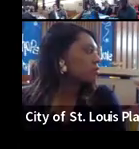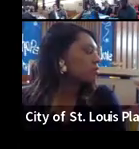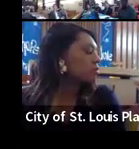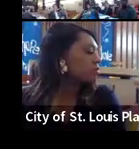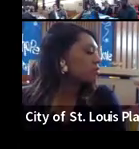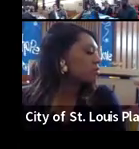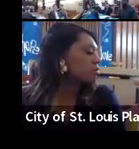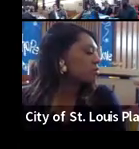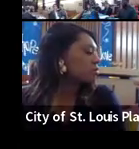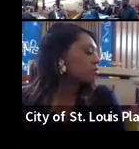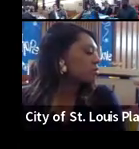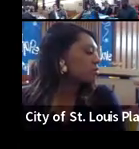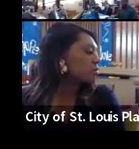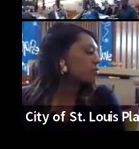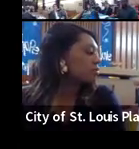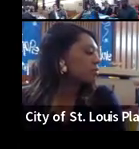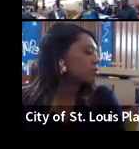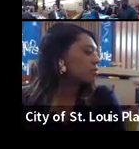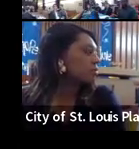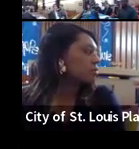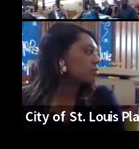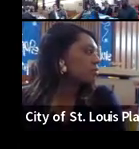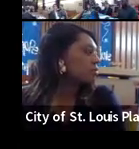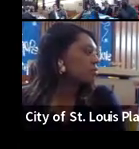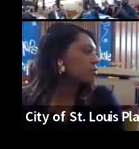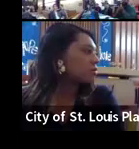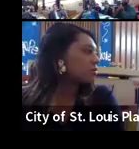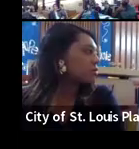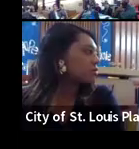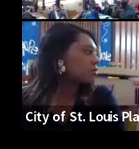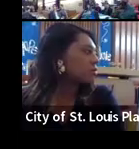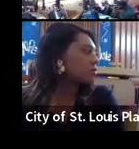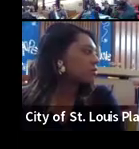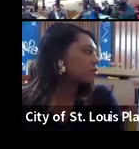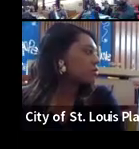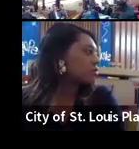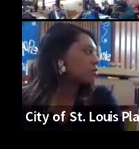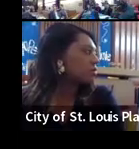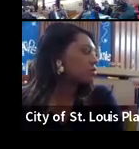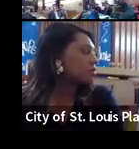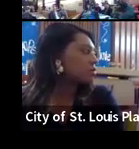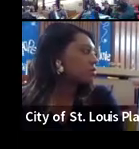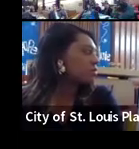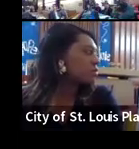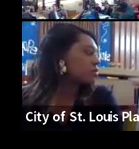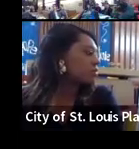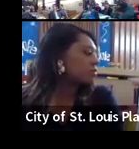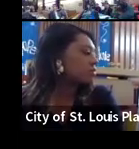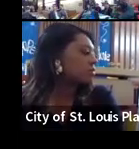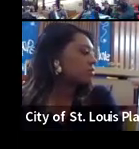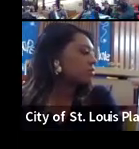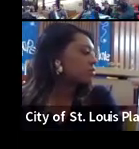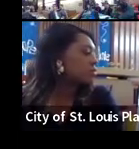where a fund could be created to specifically implement planning initiative? Something I think we're